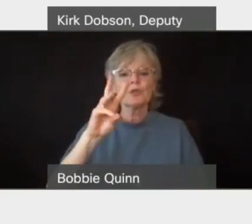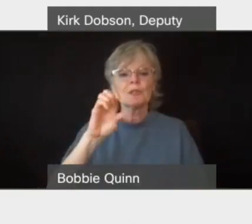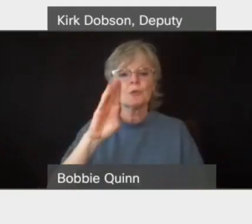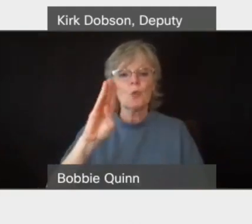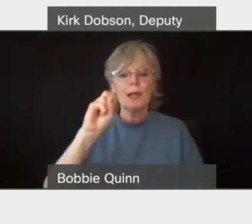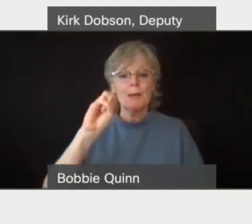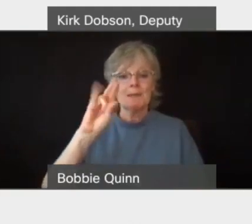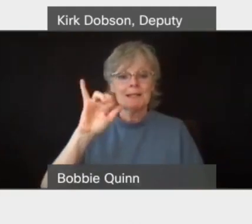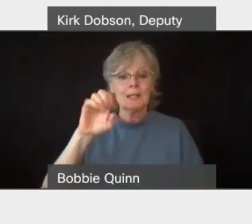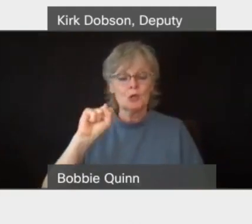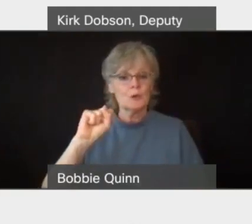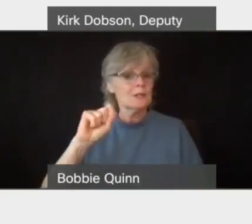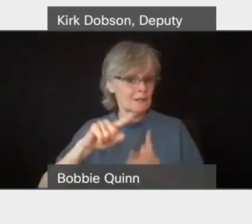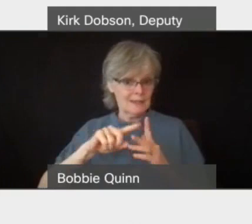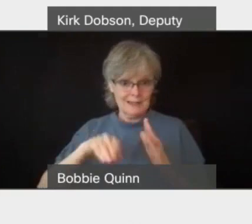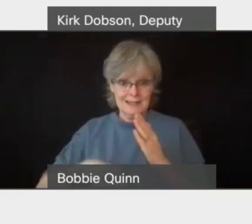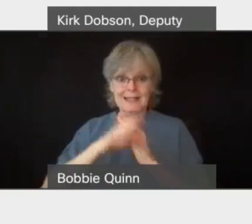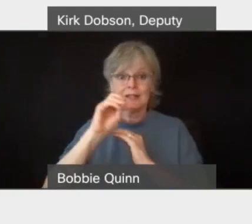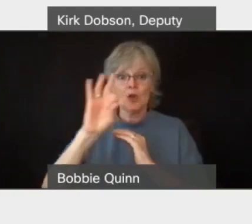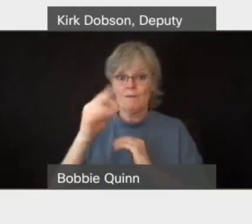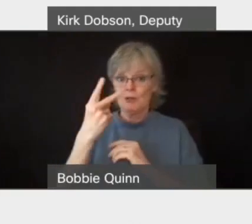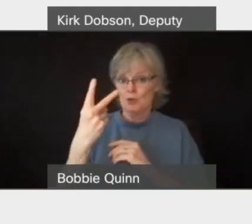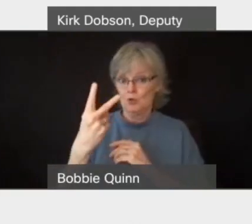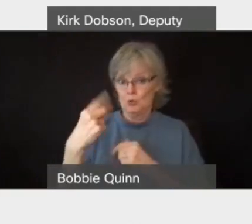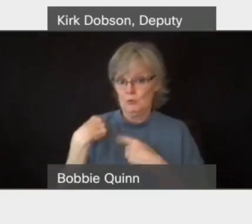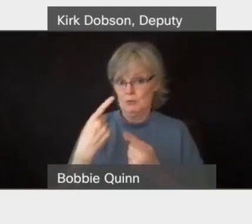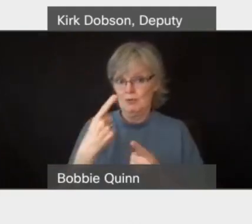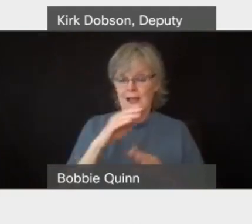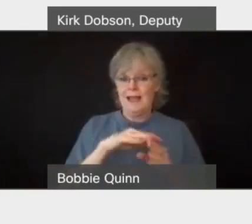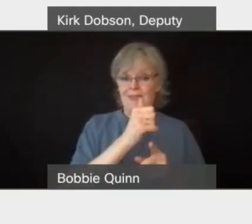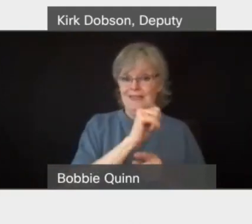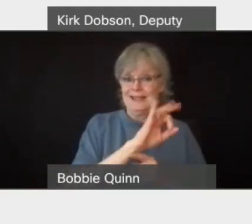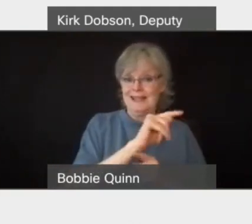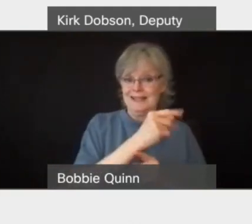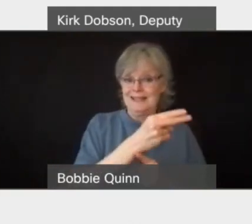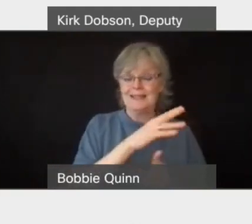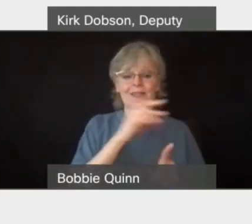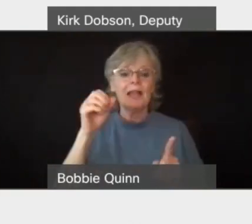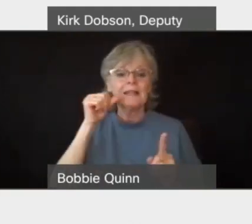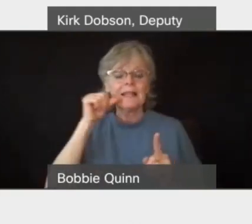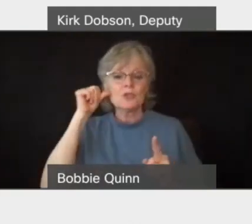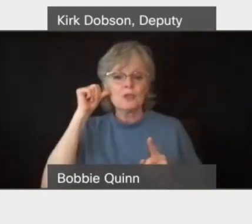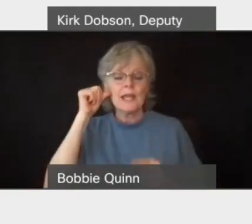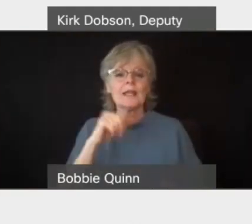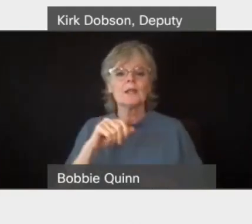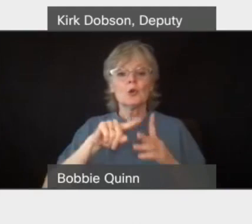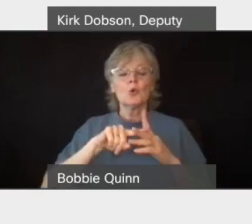off. We've had two to date, one on the 19th and then one yesterday. We started